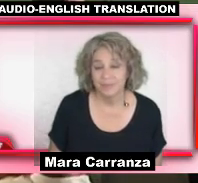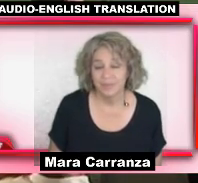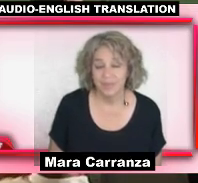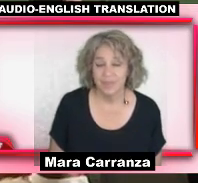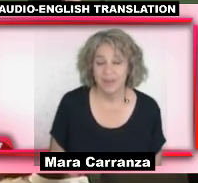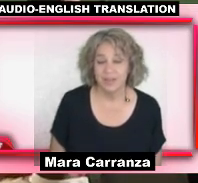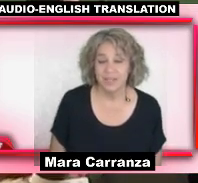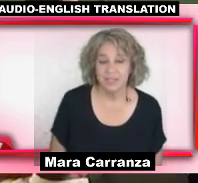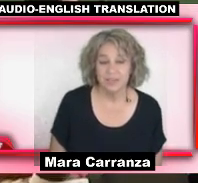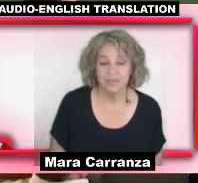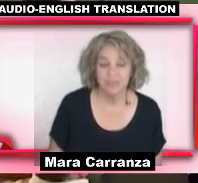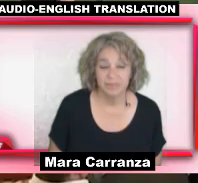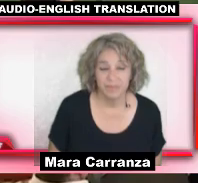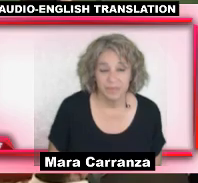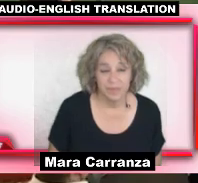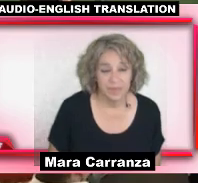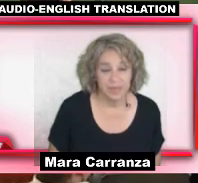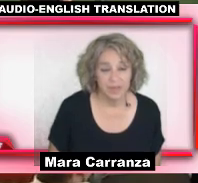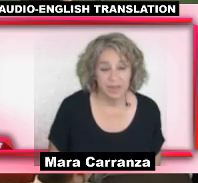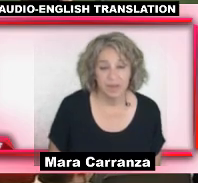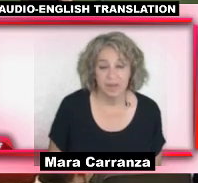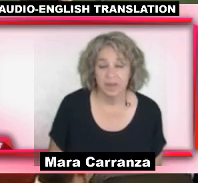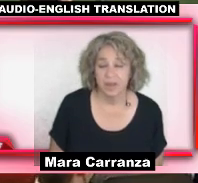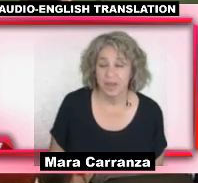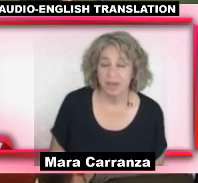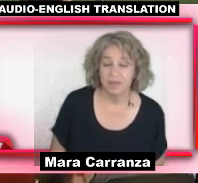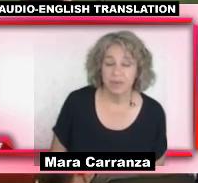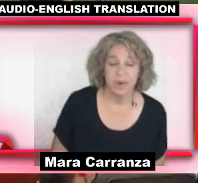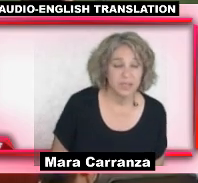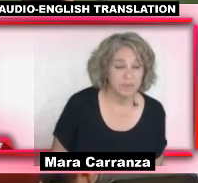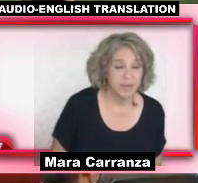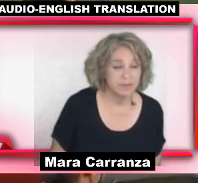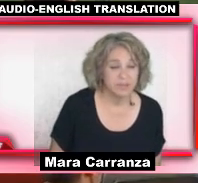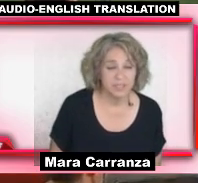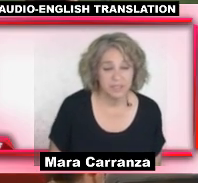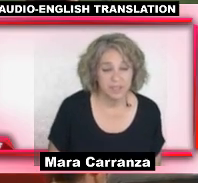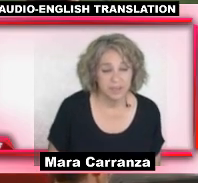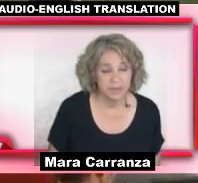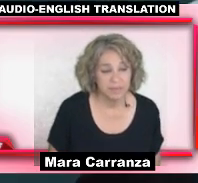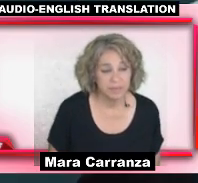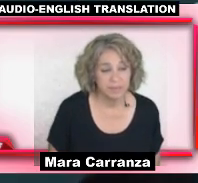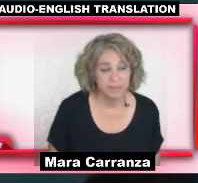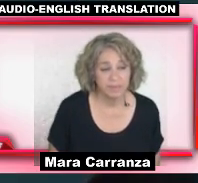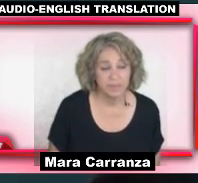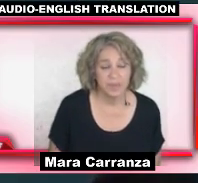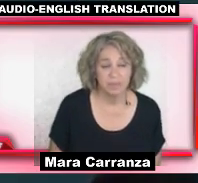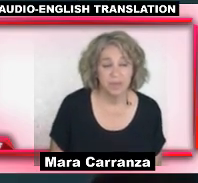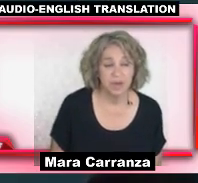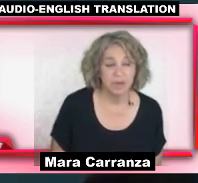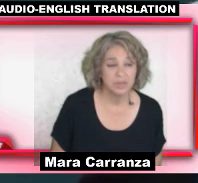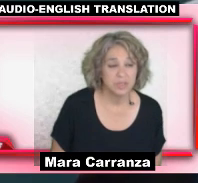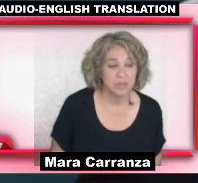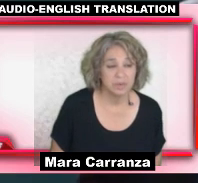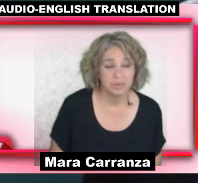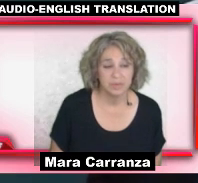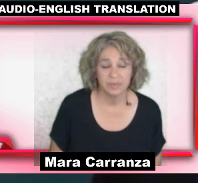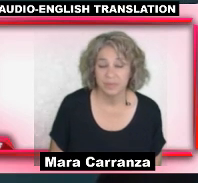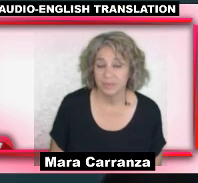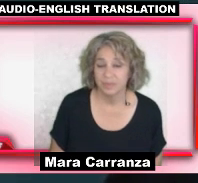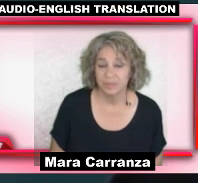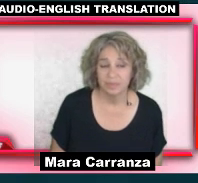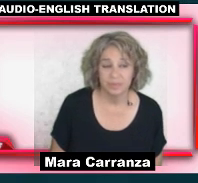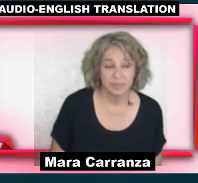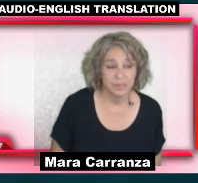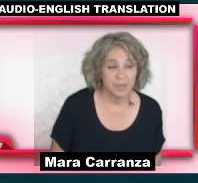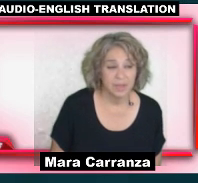hay there is todo el derecho de manifestación, every right to manifest pero también, but also